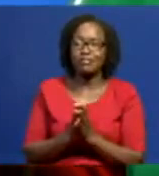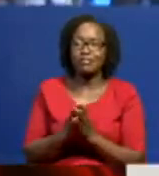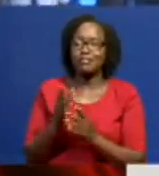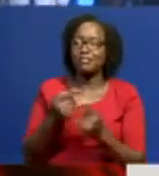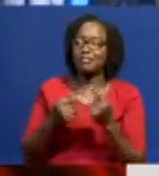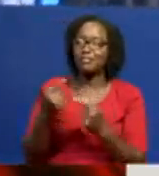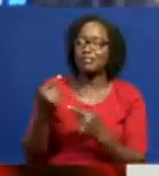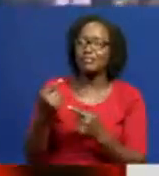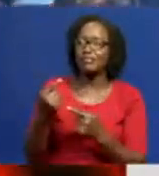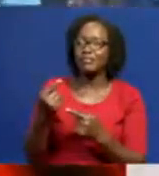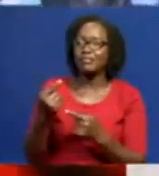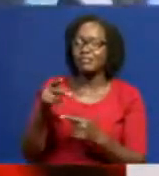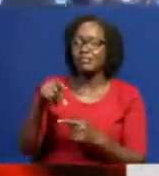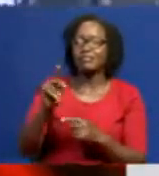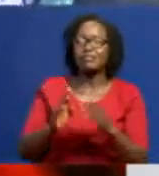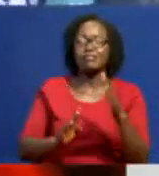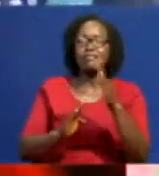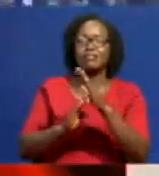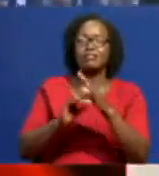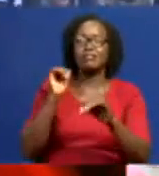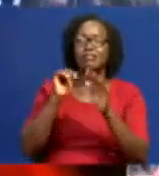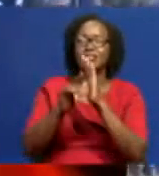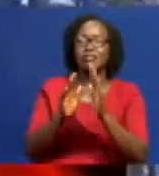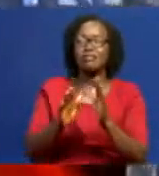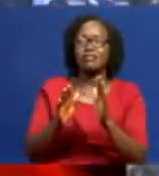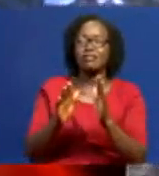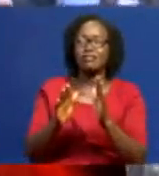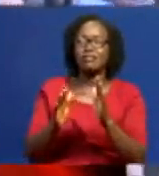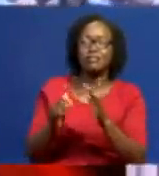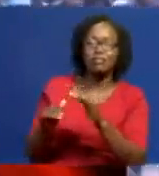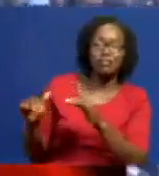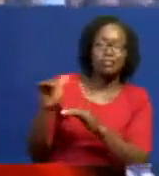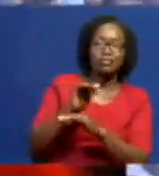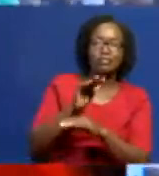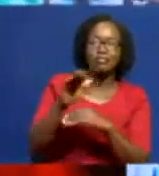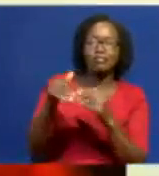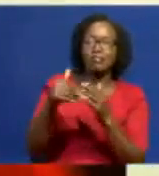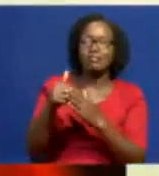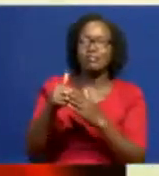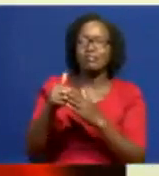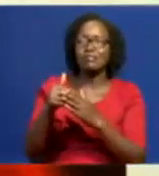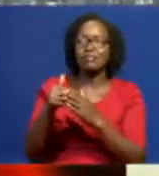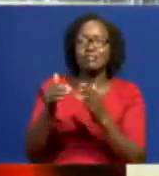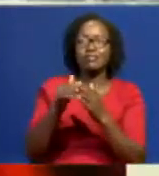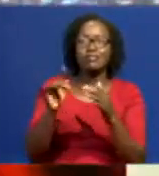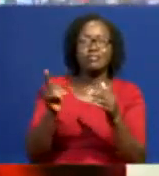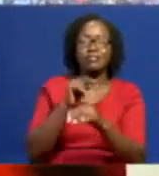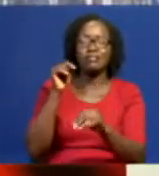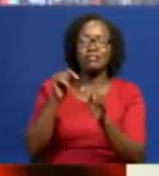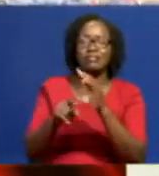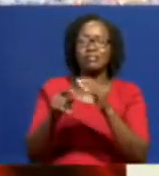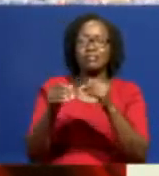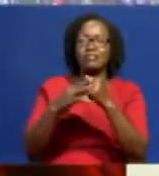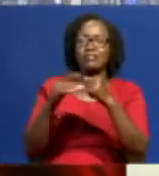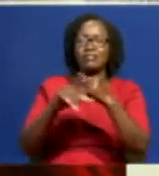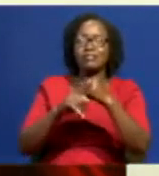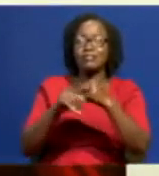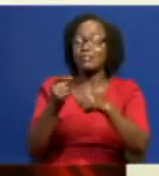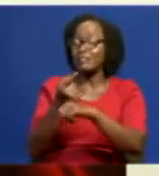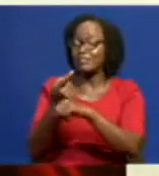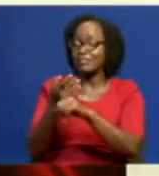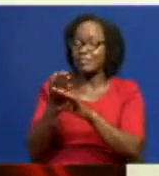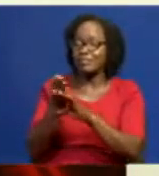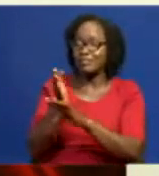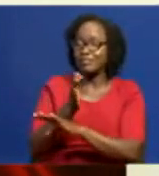of the game. Premier League top scorer Benson Omala rose above everyone to notch home the opener in the 86th minute of the game